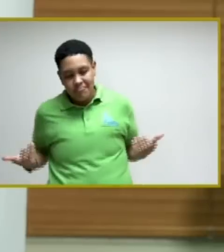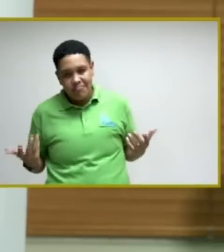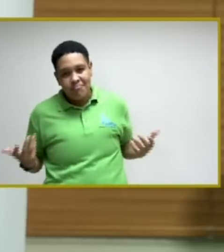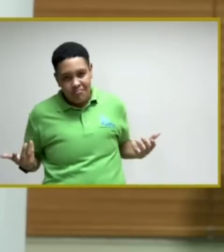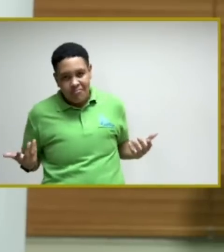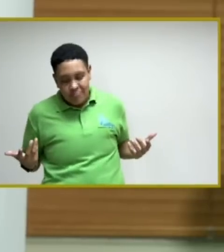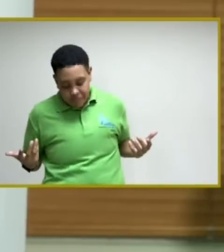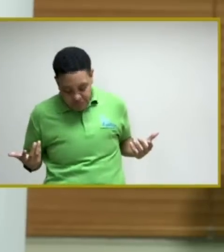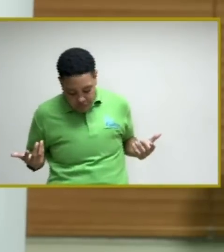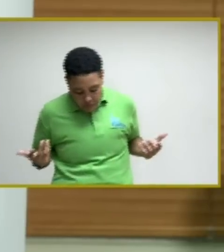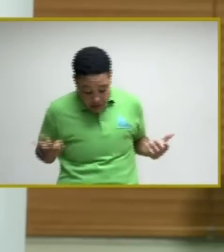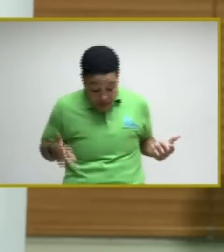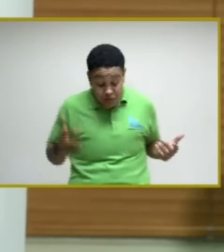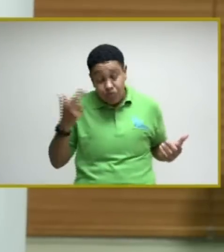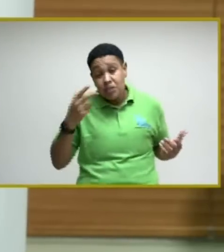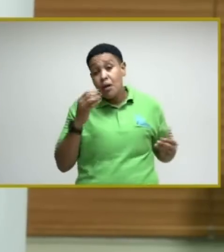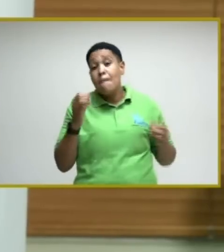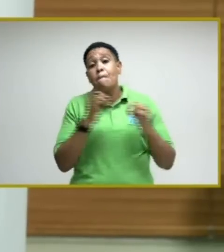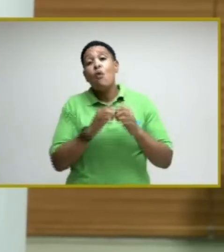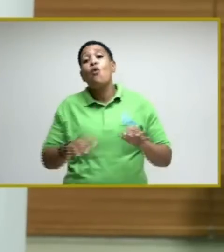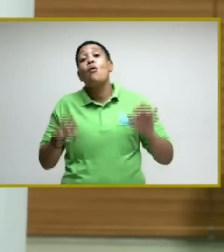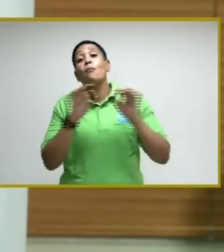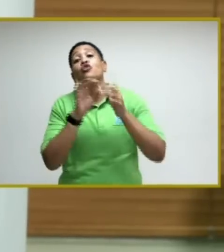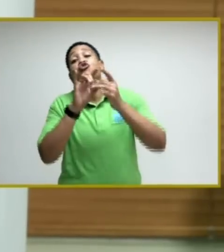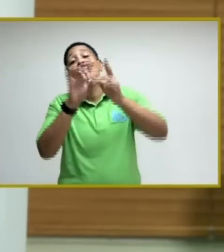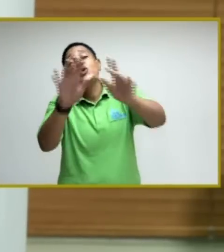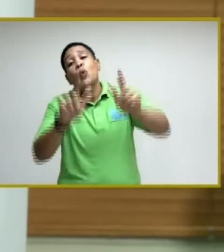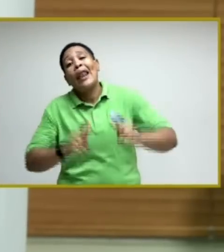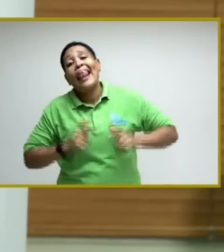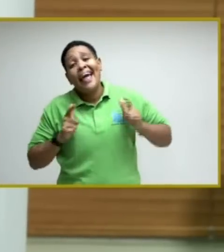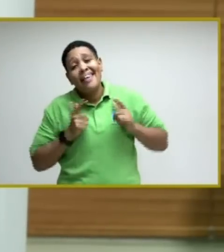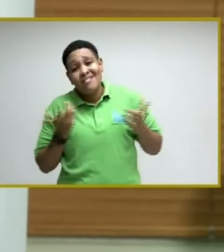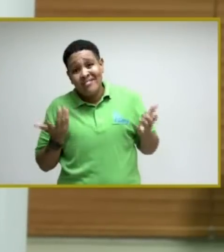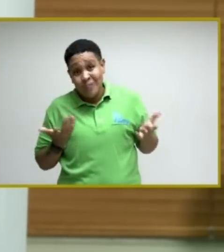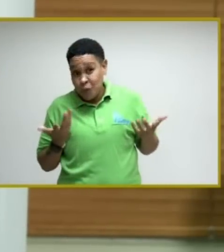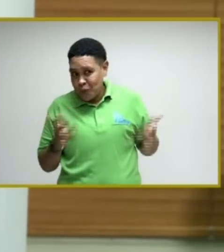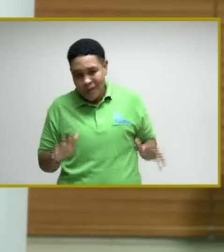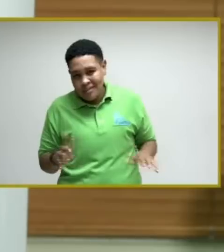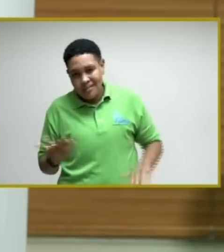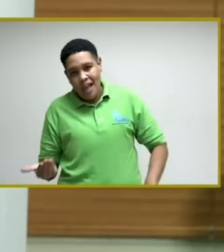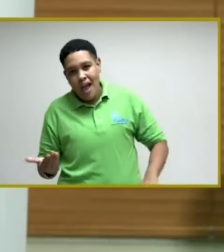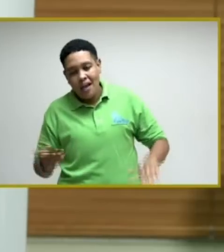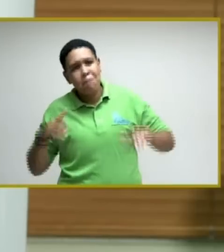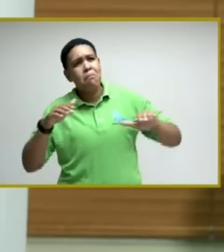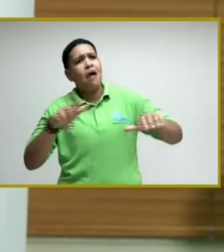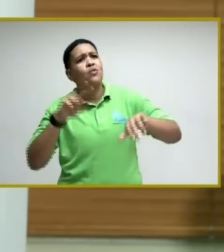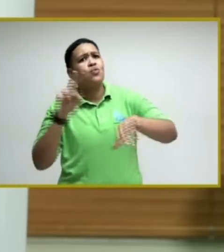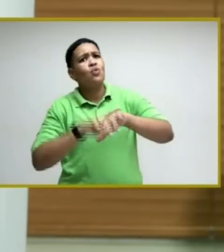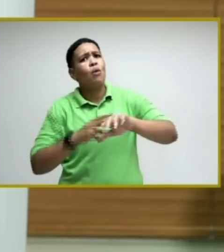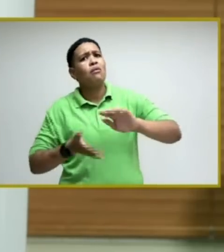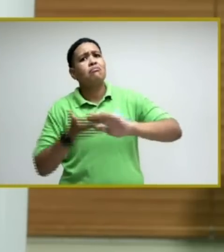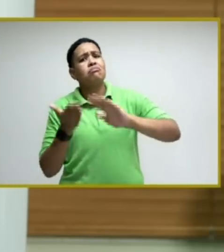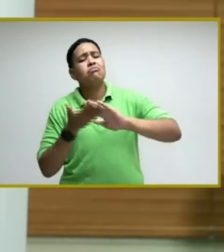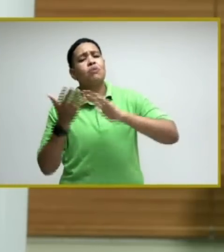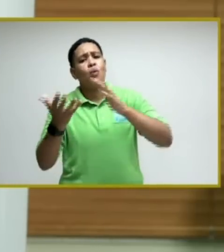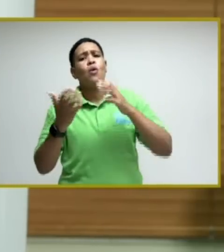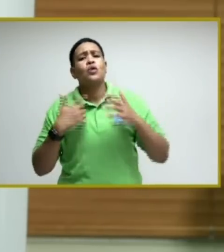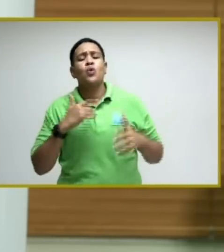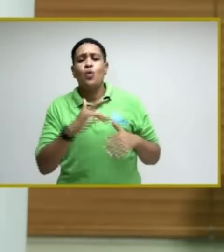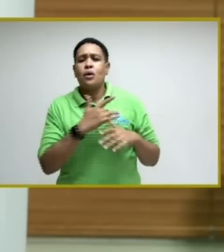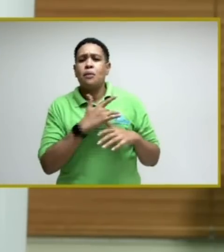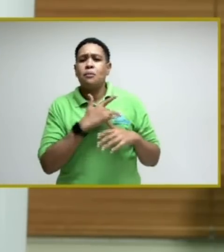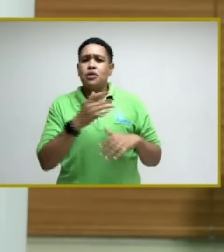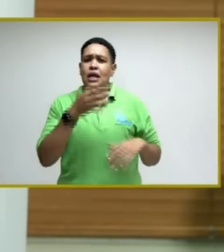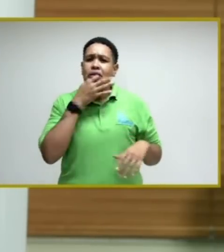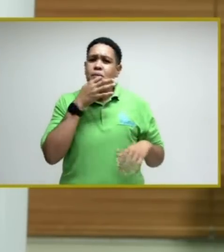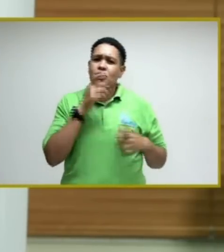is even more important. It's a matter of life and death and really restoring normality. So we do appreciate the expertise of the